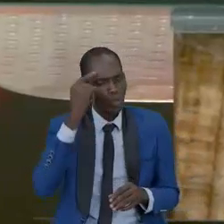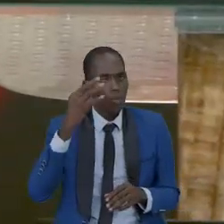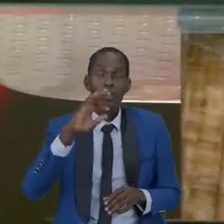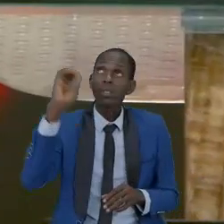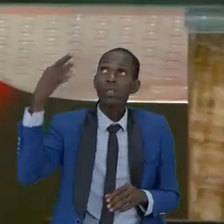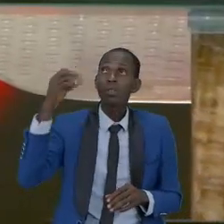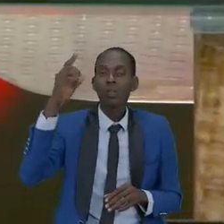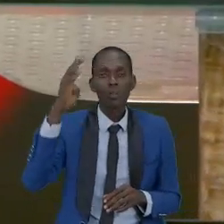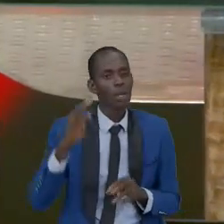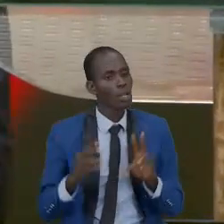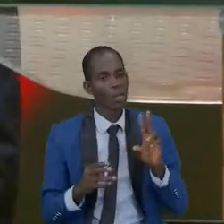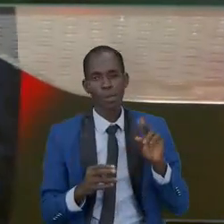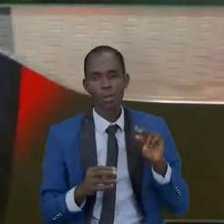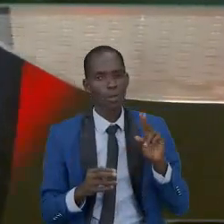God?